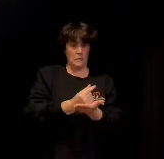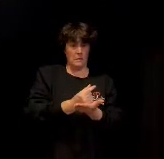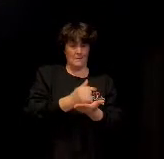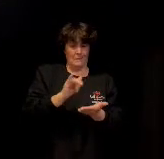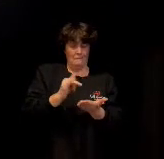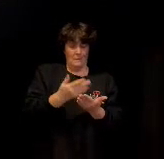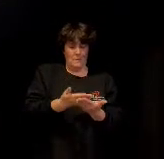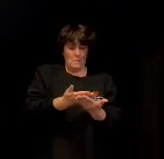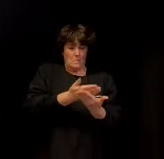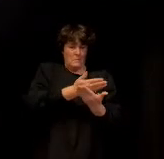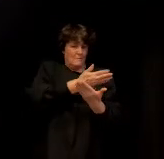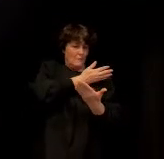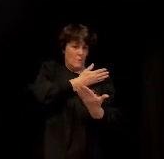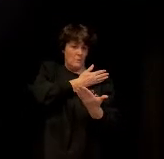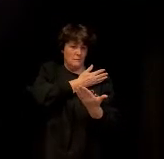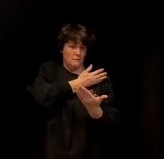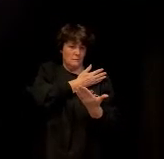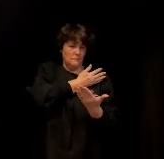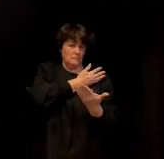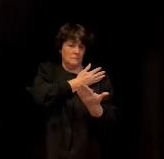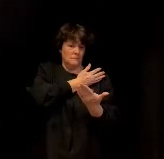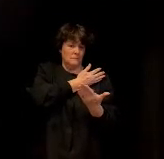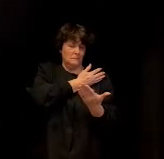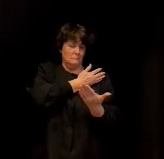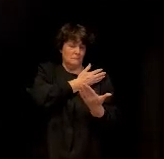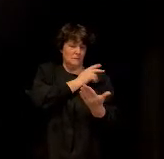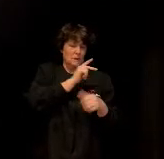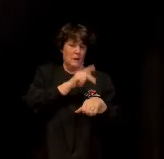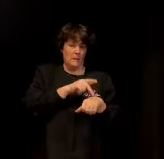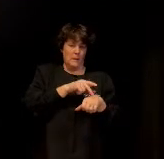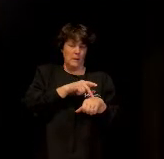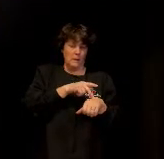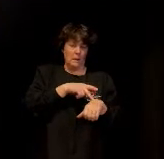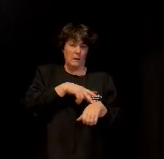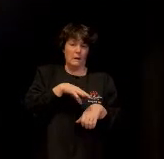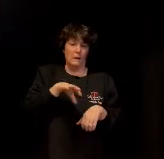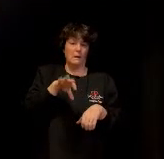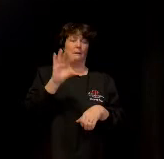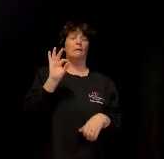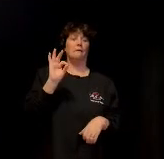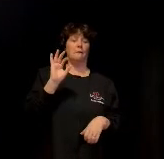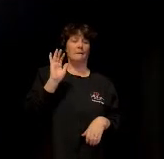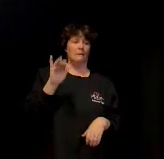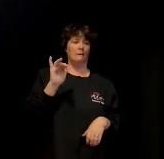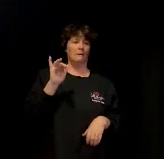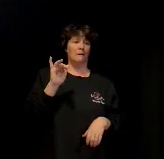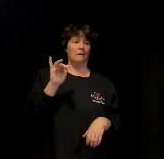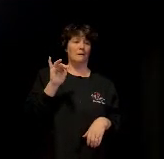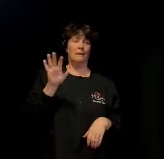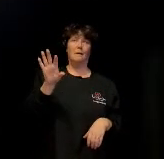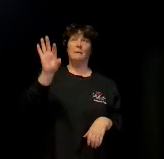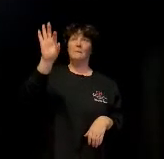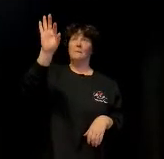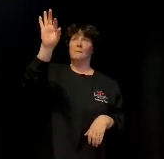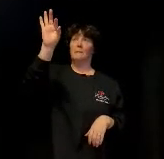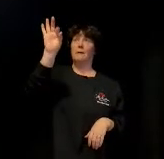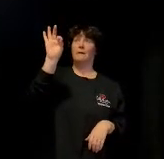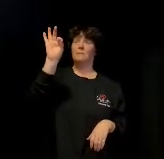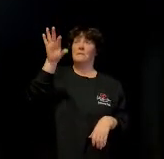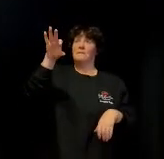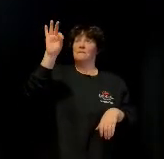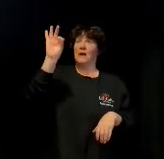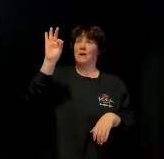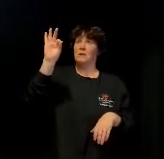before. And he picked up on something. He tapped into the cloud. He got